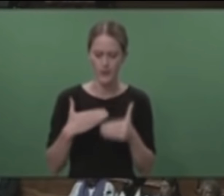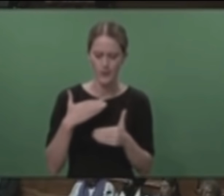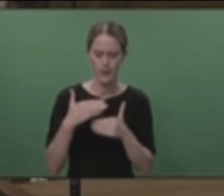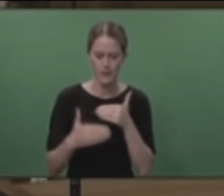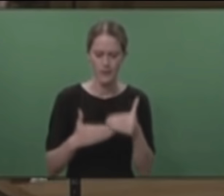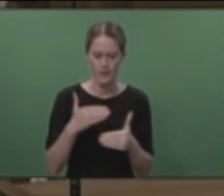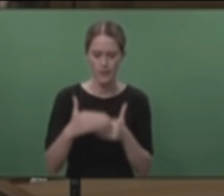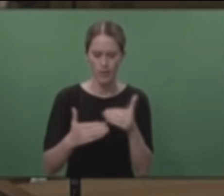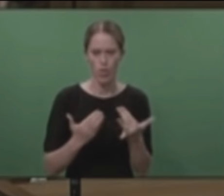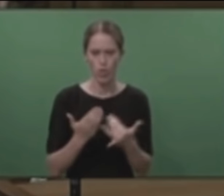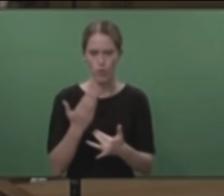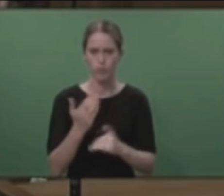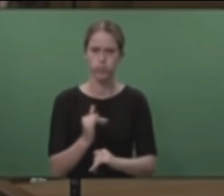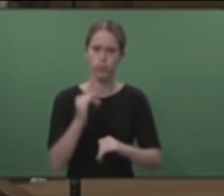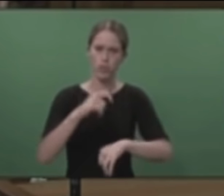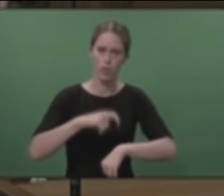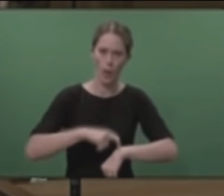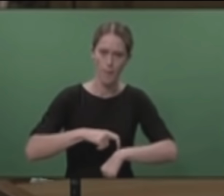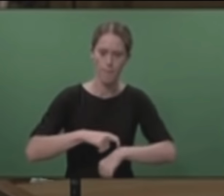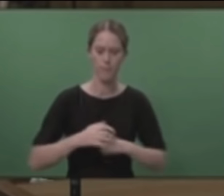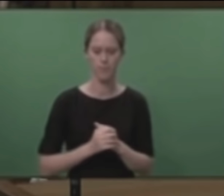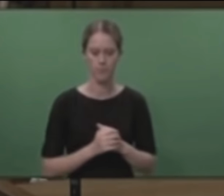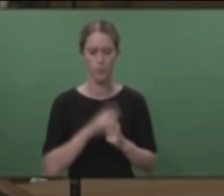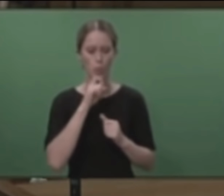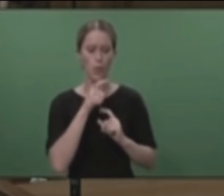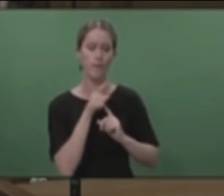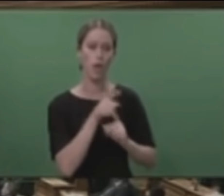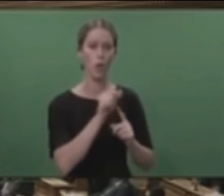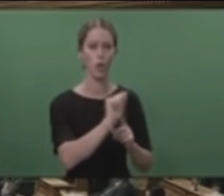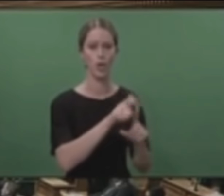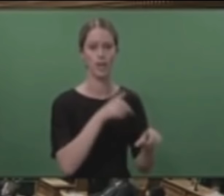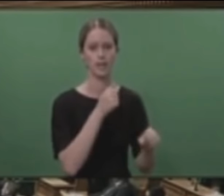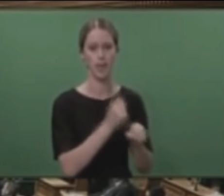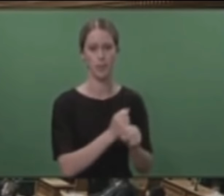of our resolve. We will follow that example.